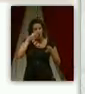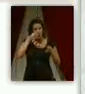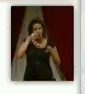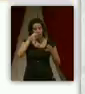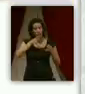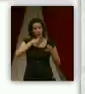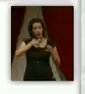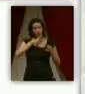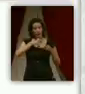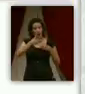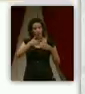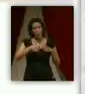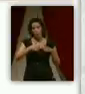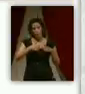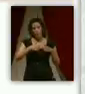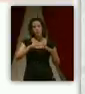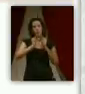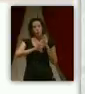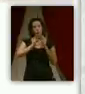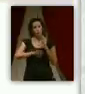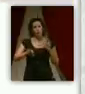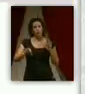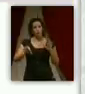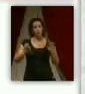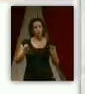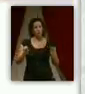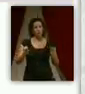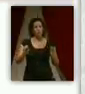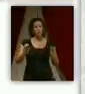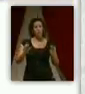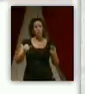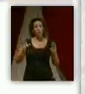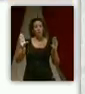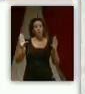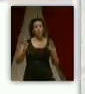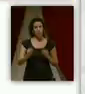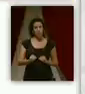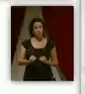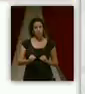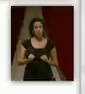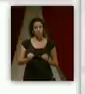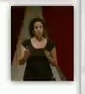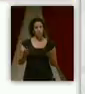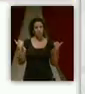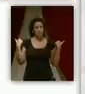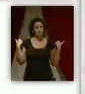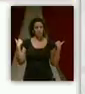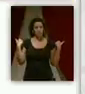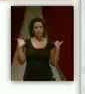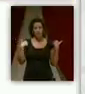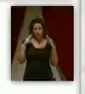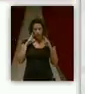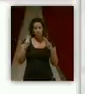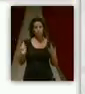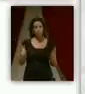not hardware buttons. These are software buttons, but they turned off sometimes. I